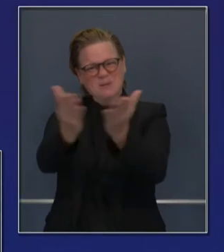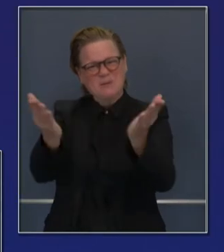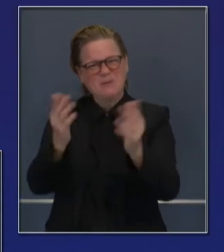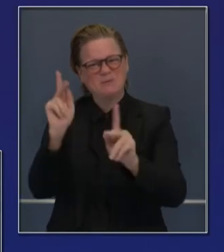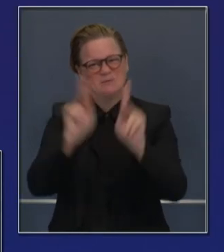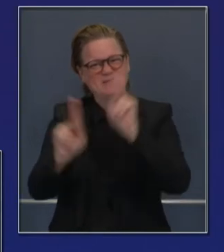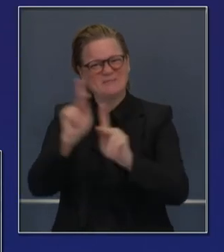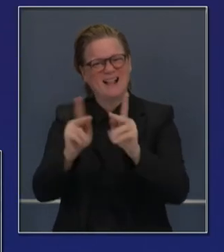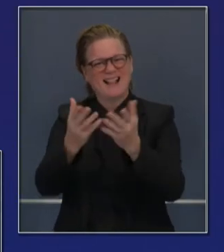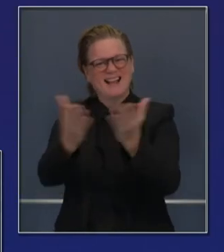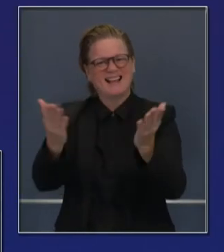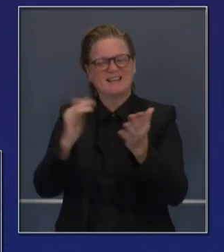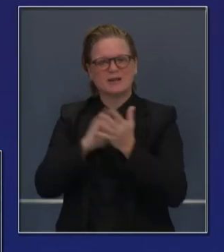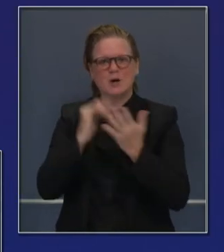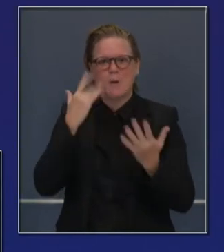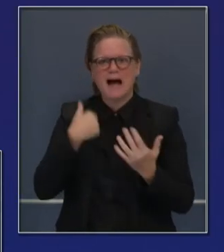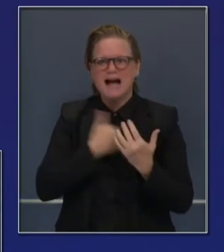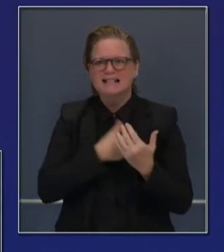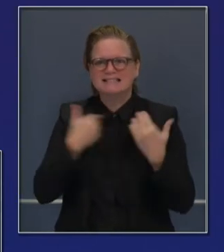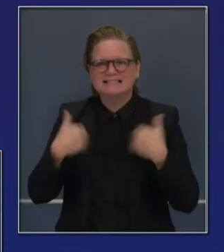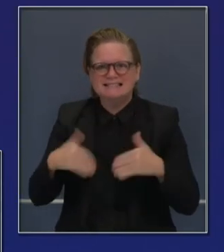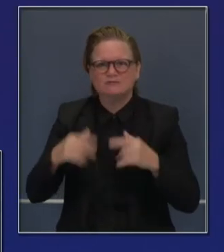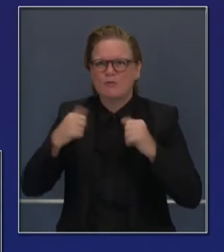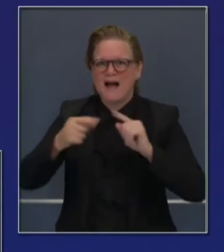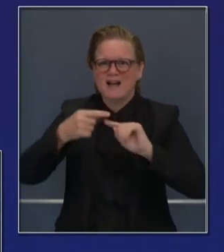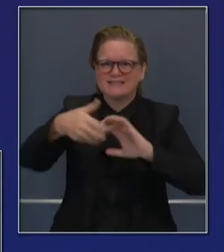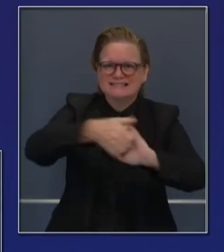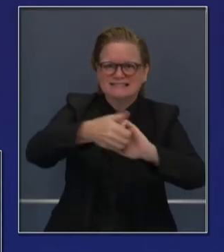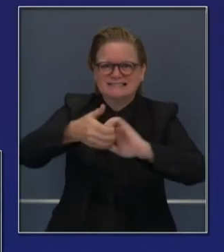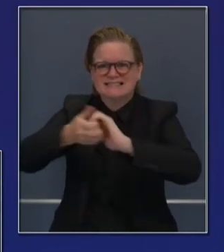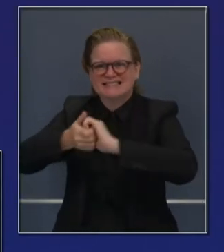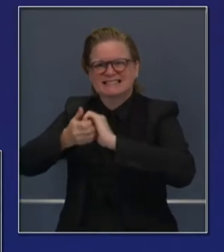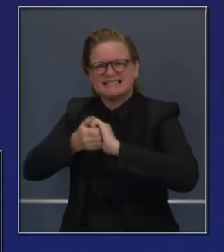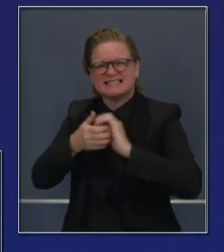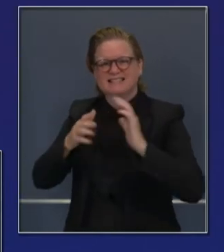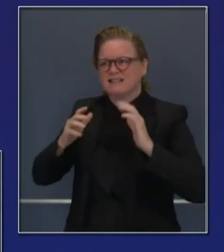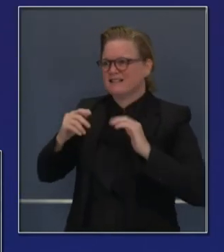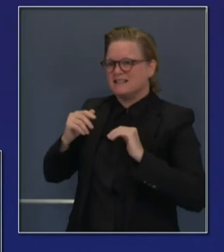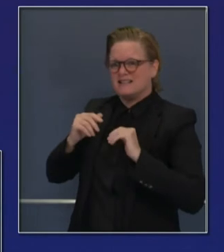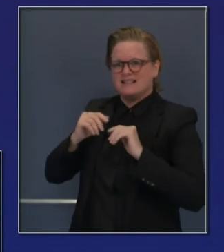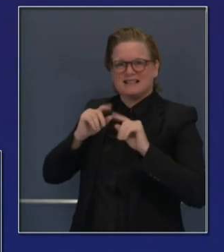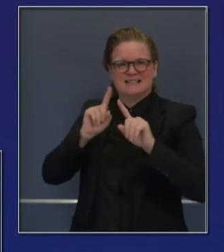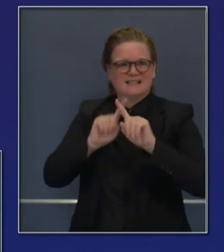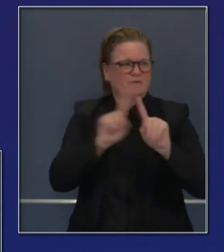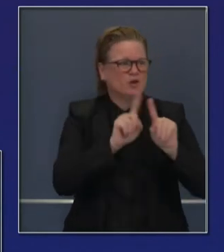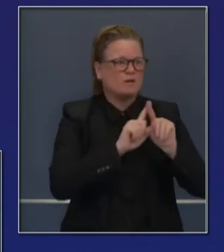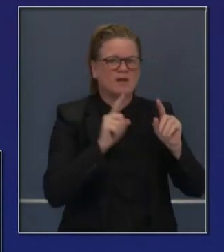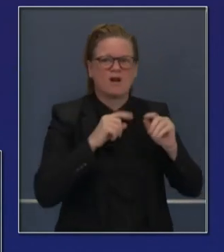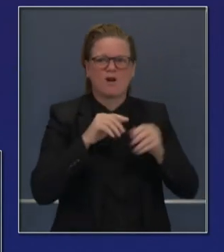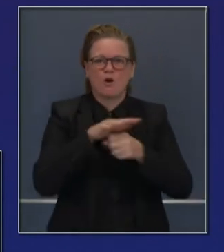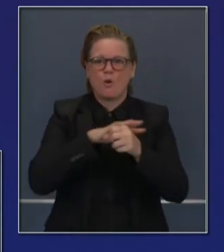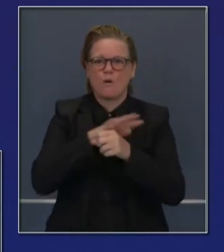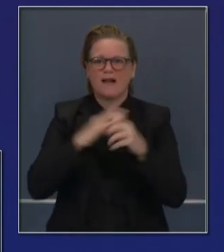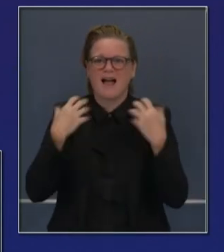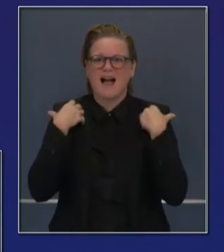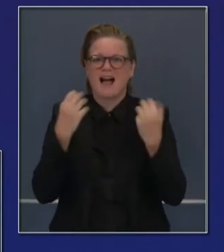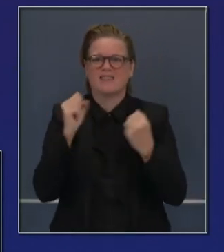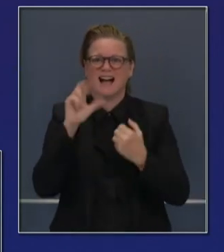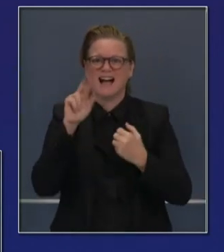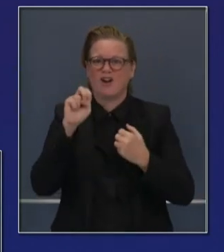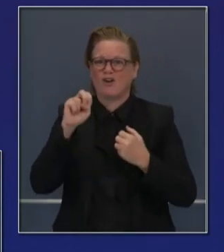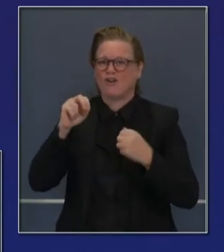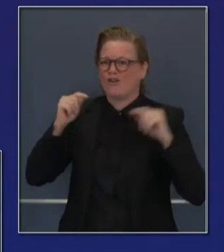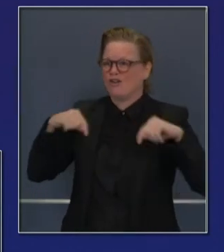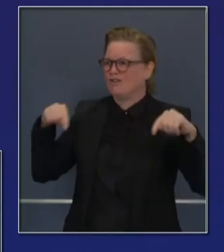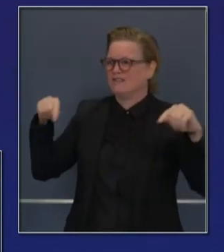with the health center, health system partners now, those local health officers, to anticipate what their unique models show